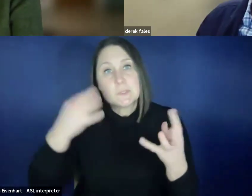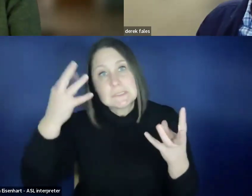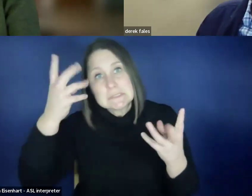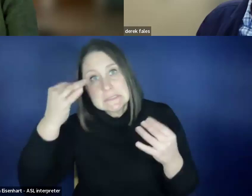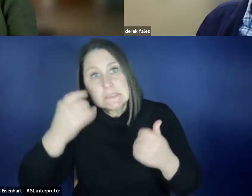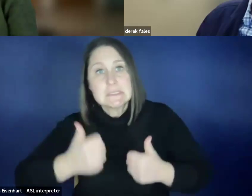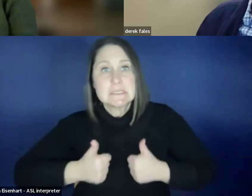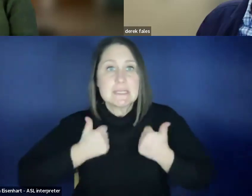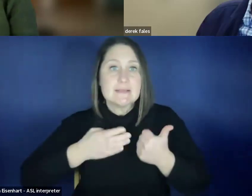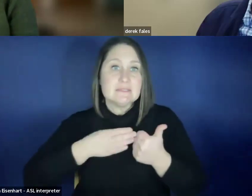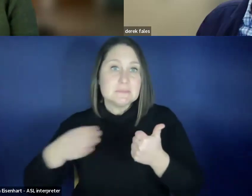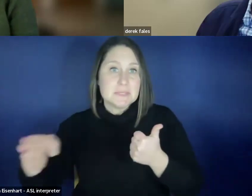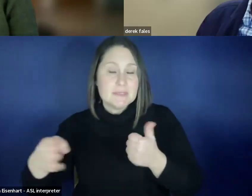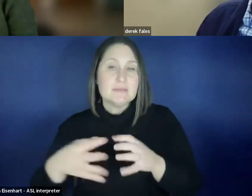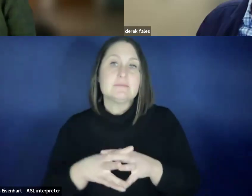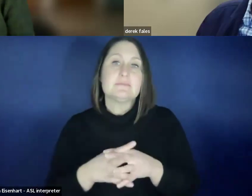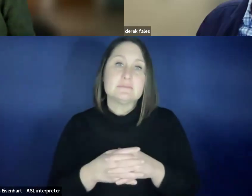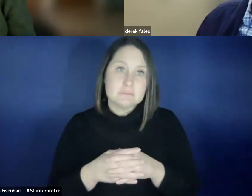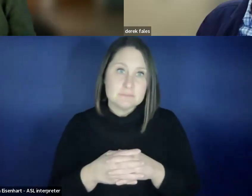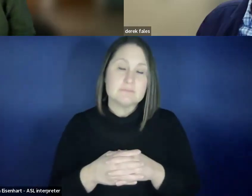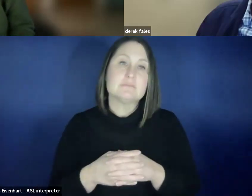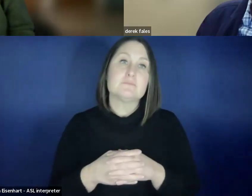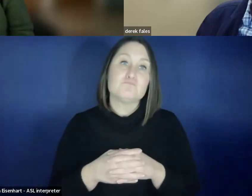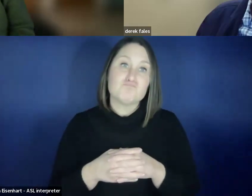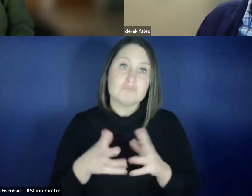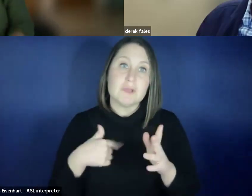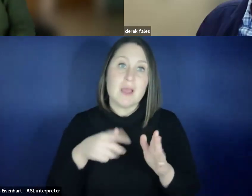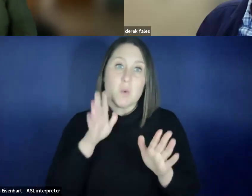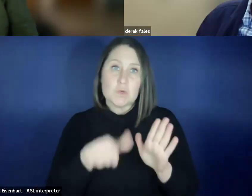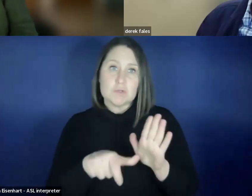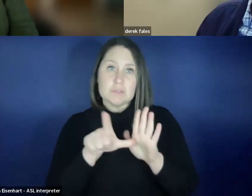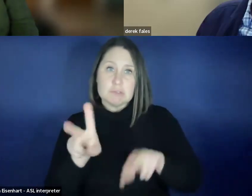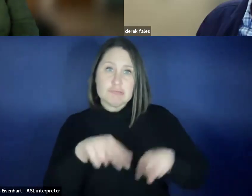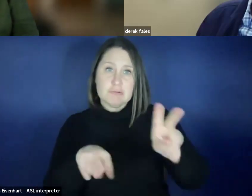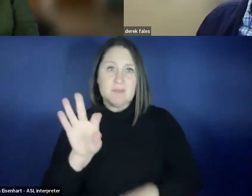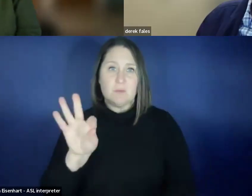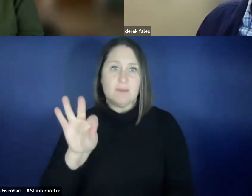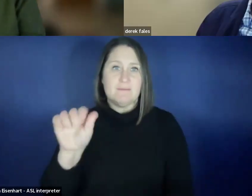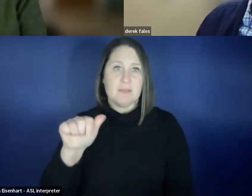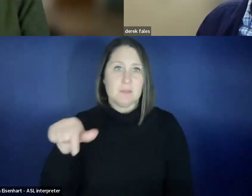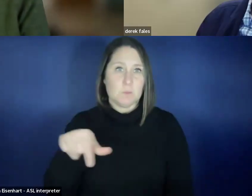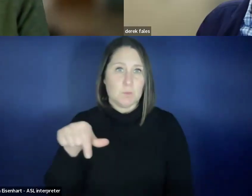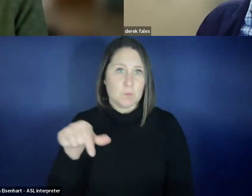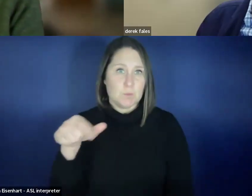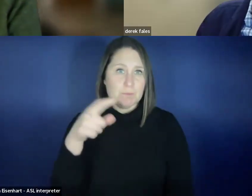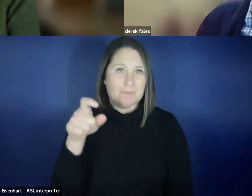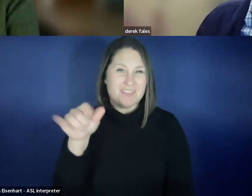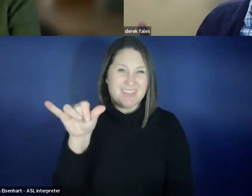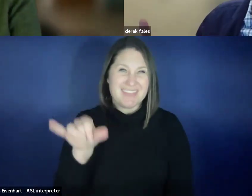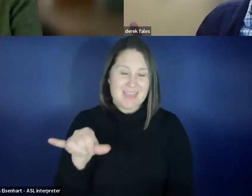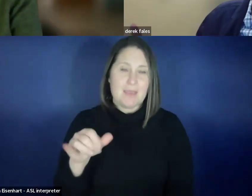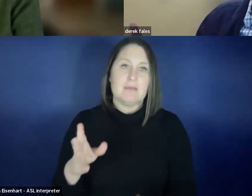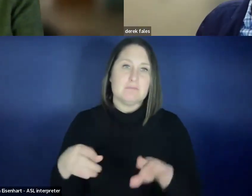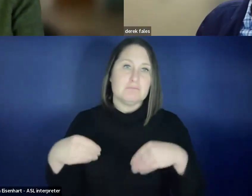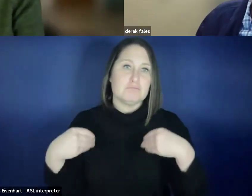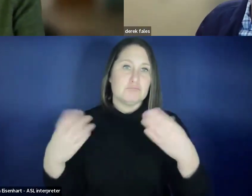the lifespan, I would review our frequently asked questions because that does